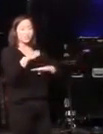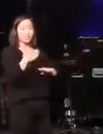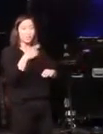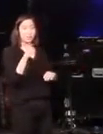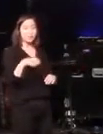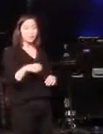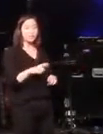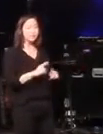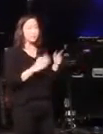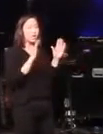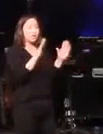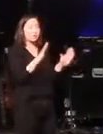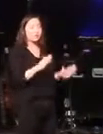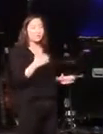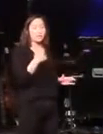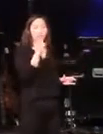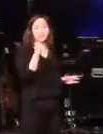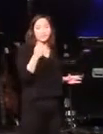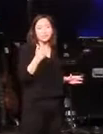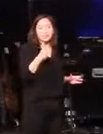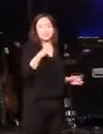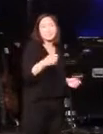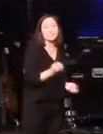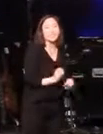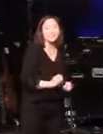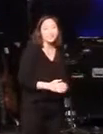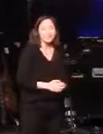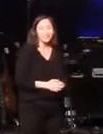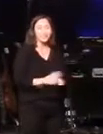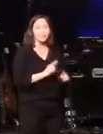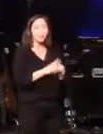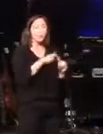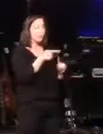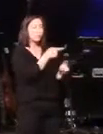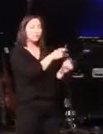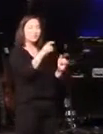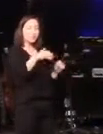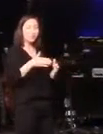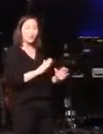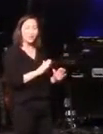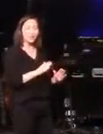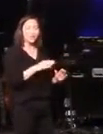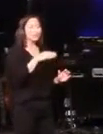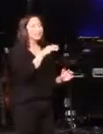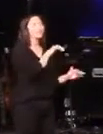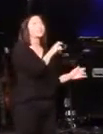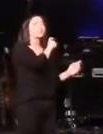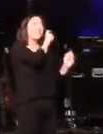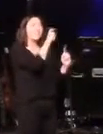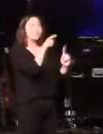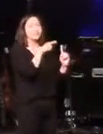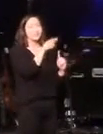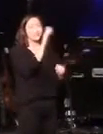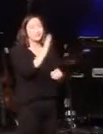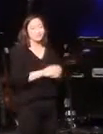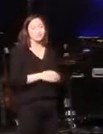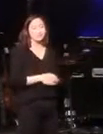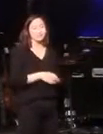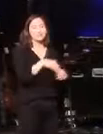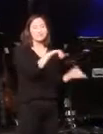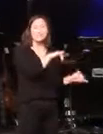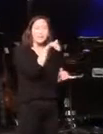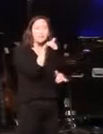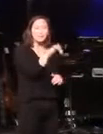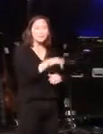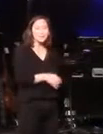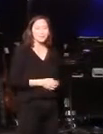you give to something like this, you're giving to God. And by the way, God is faithful. You're his kids. He